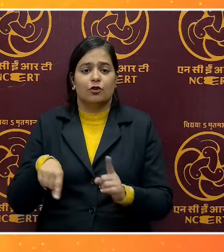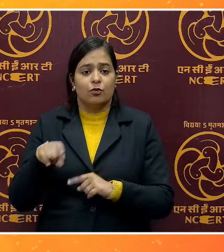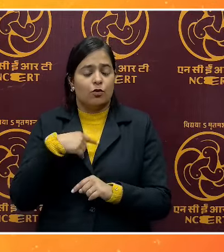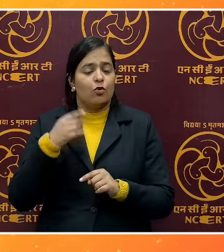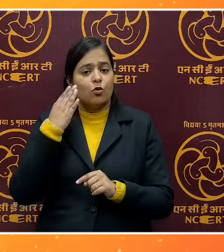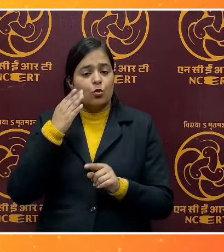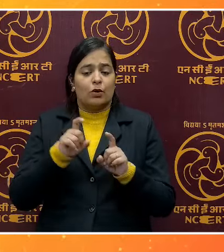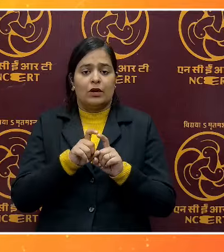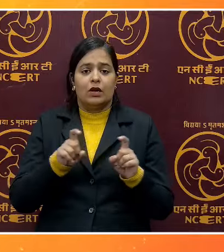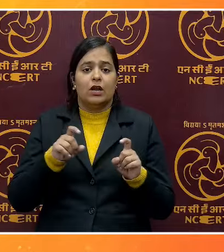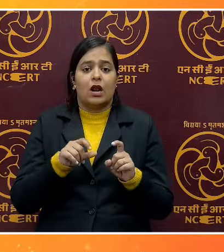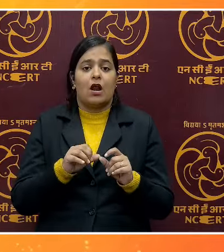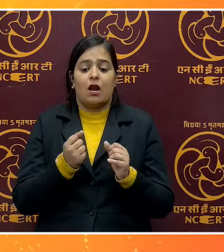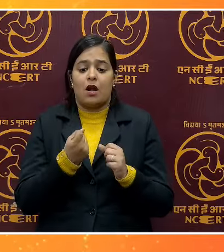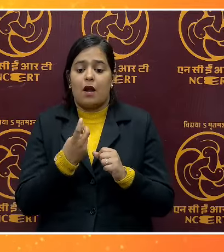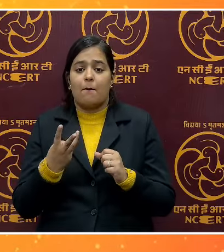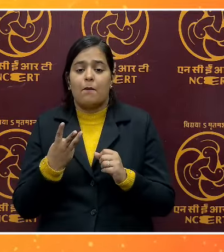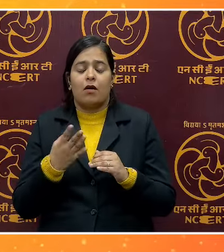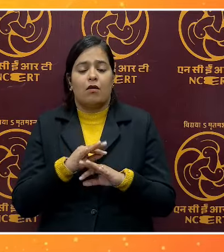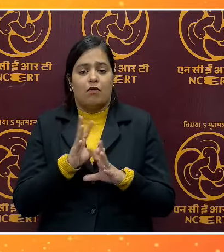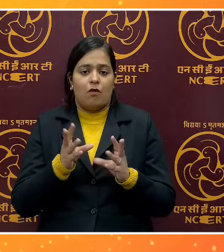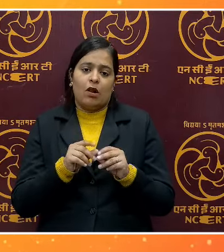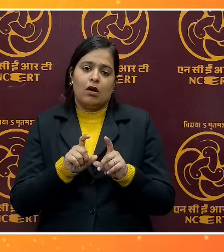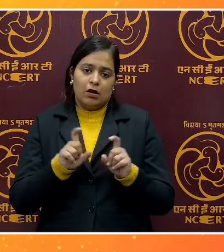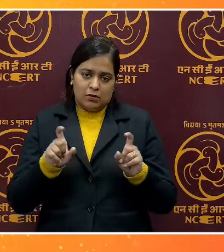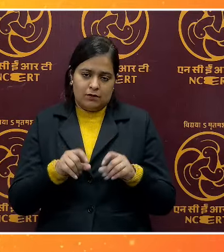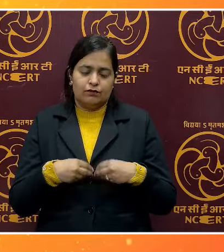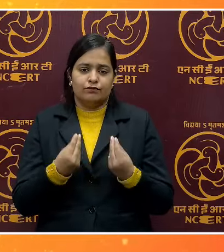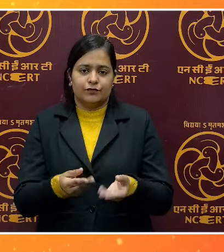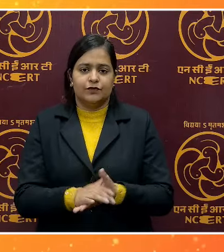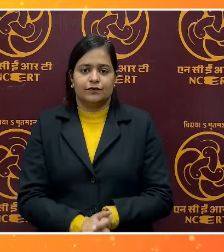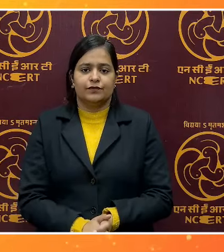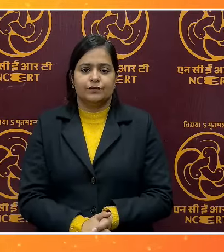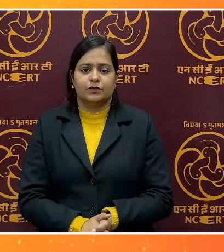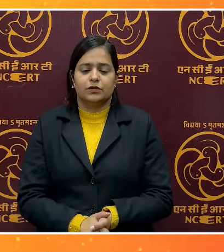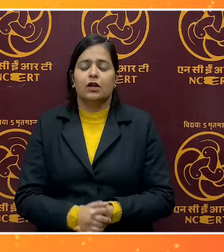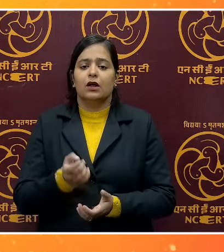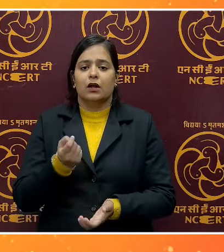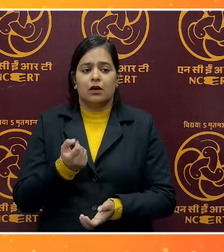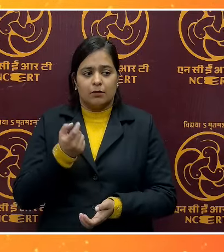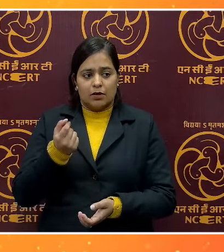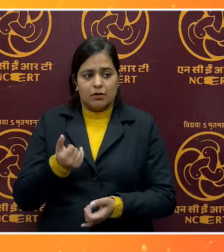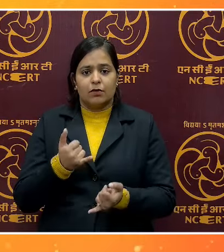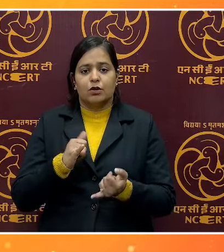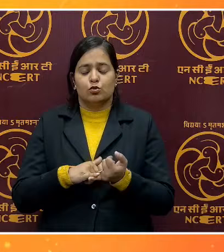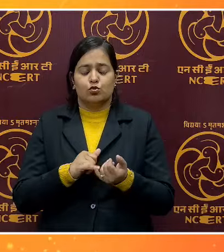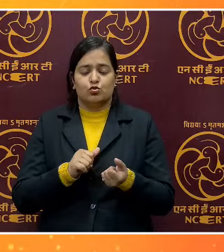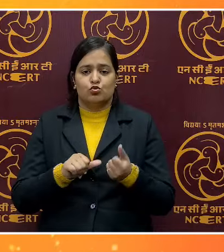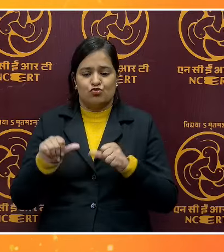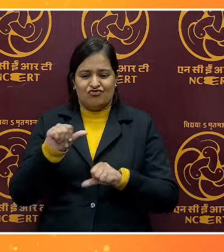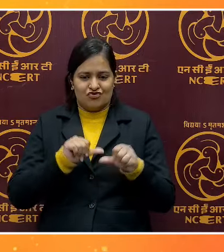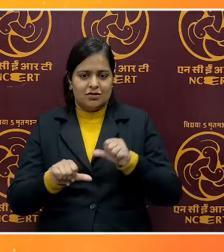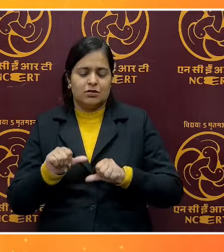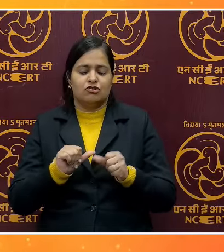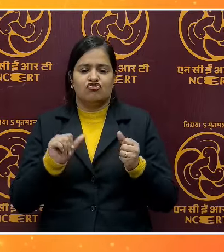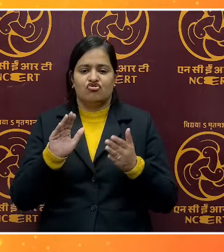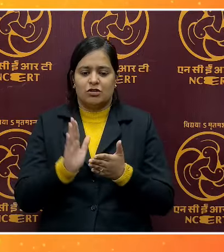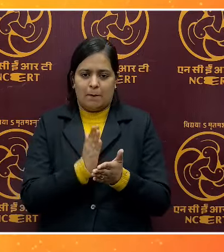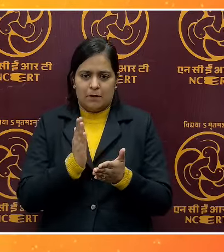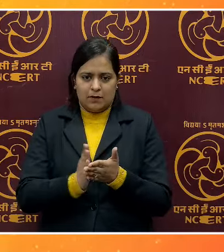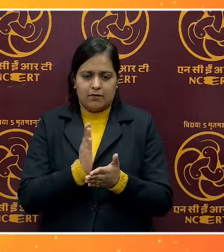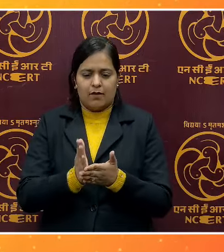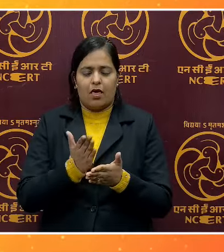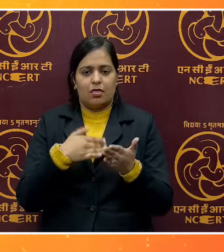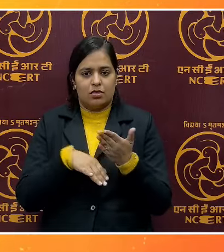write the number of ions. Sometimes these are coming also in solution chapter, think about Vanta